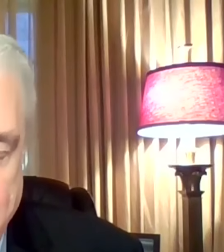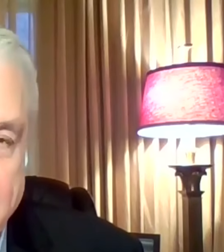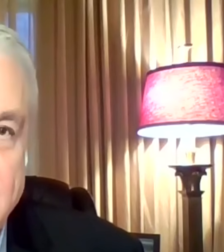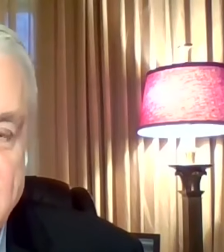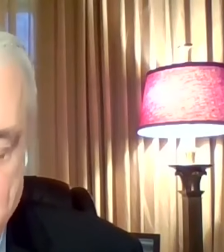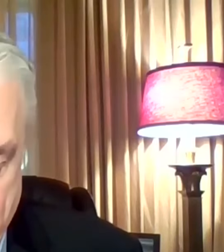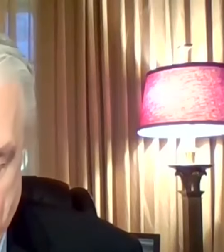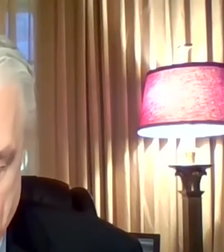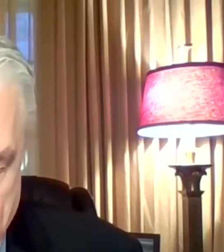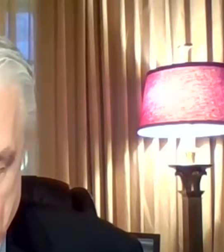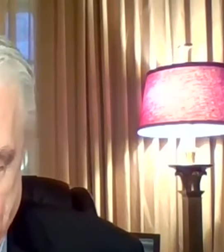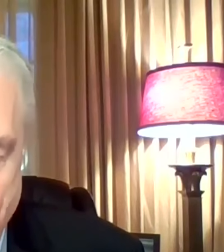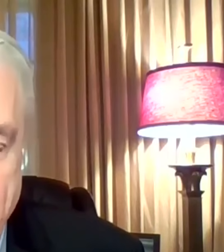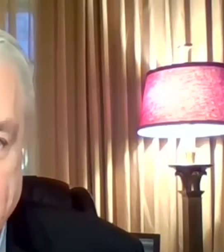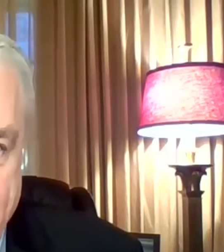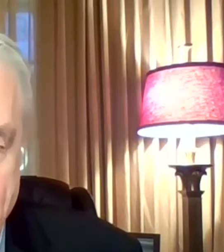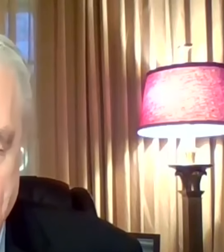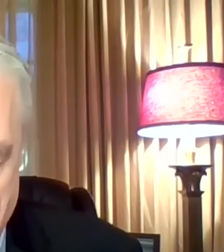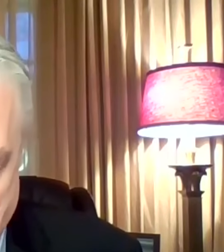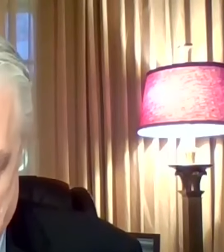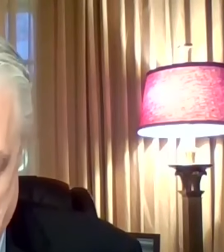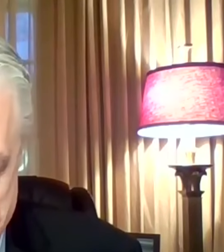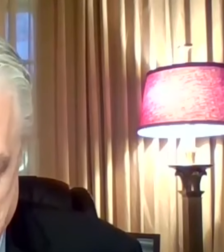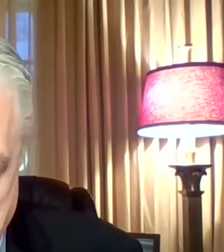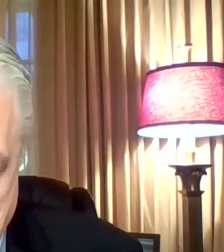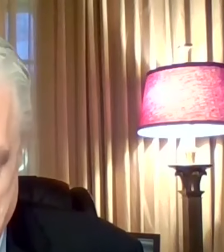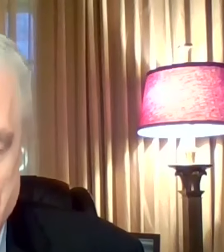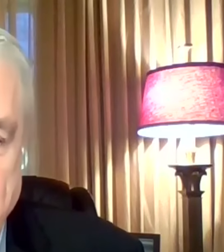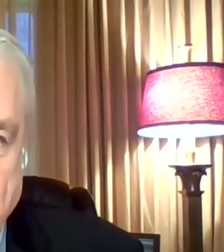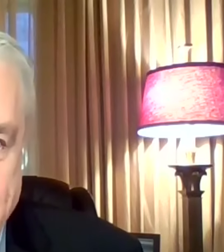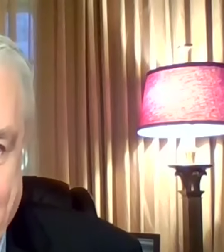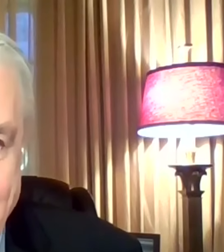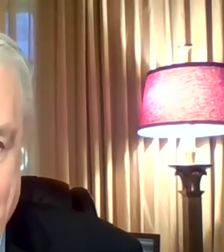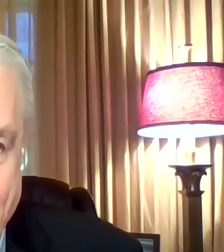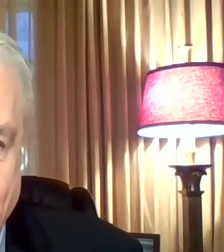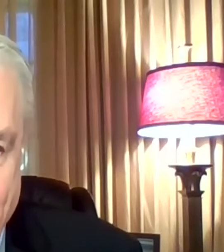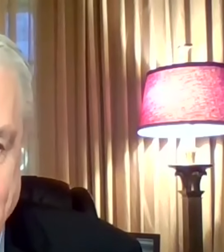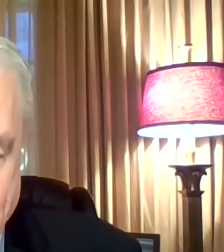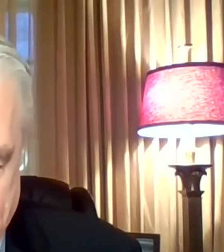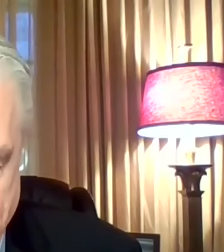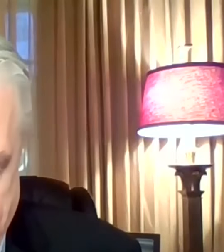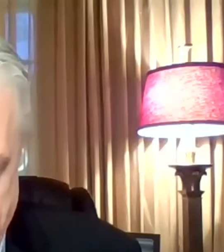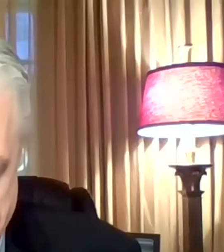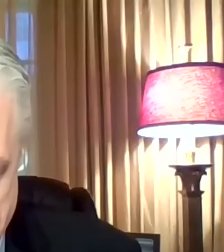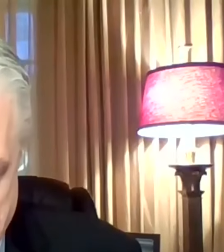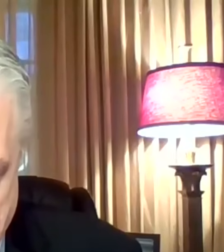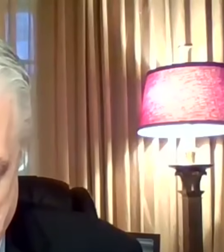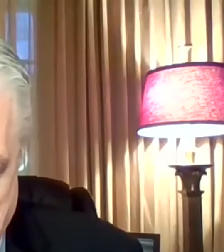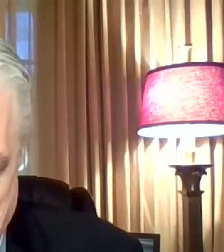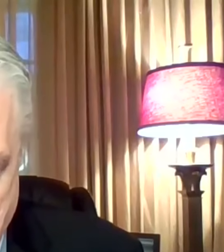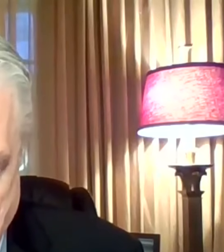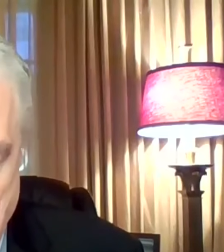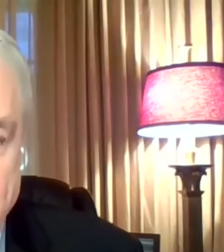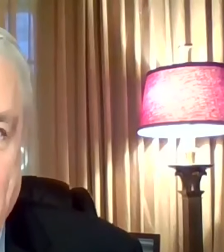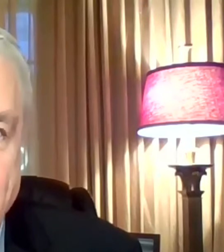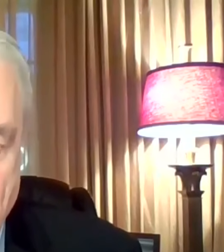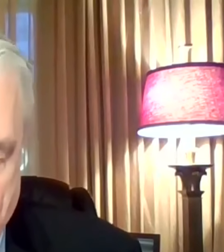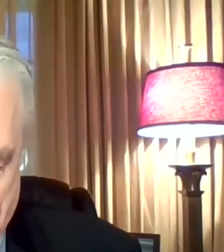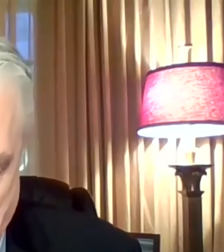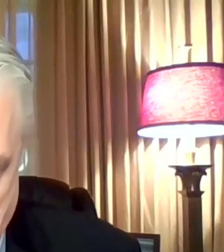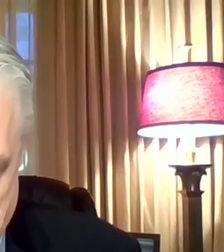light at the end of this tunnel, and we are getting closer, but we do not have a vaccine yet. There is